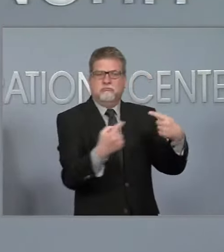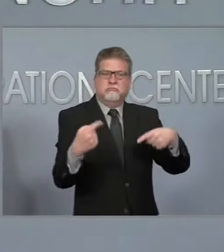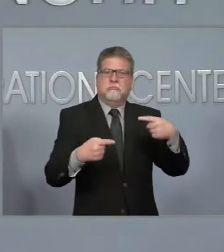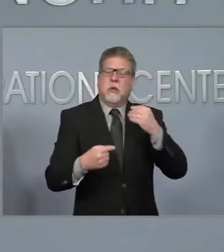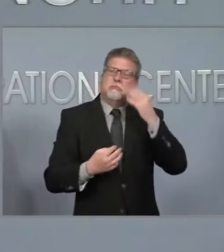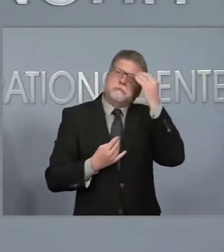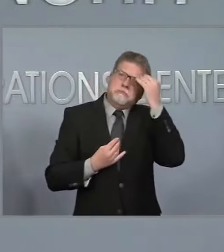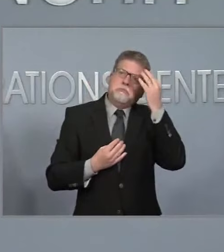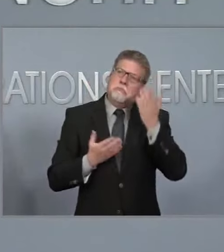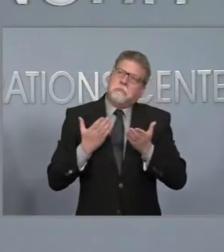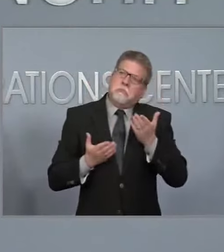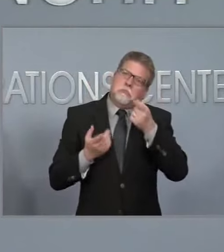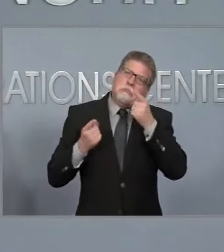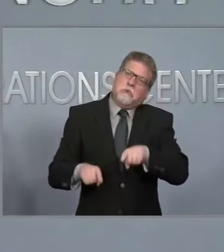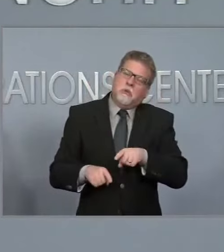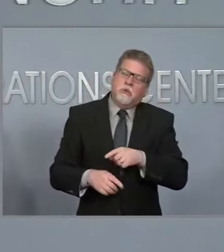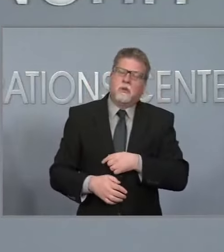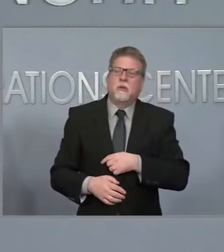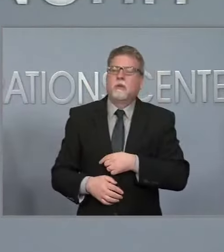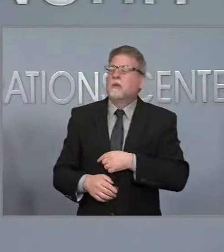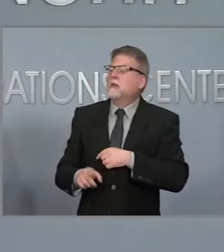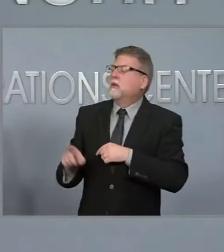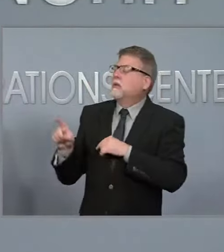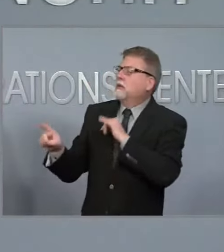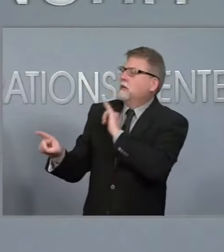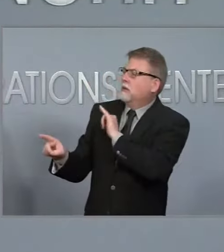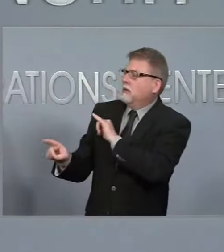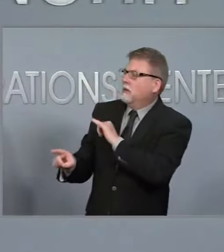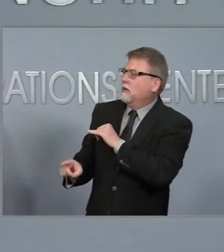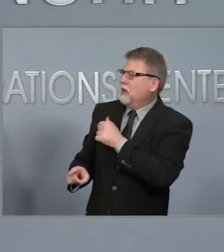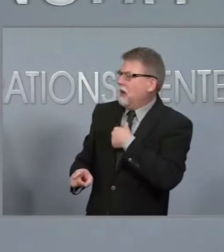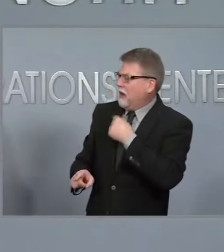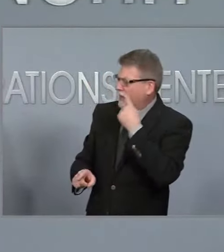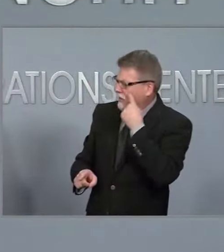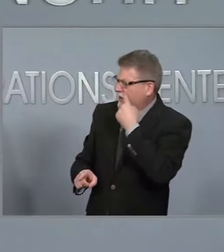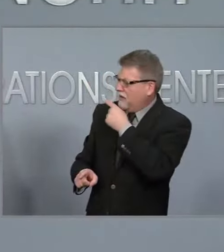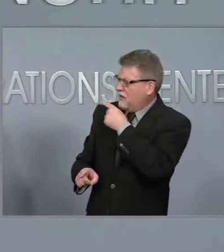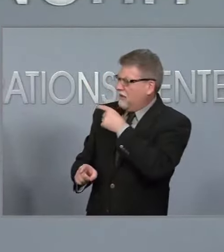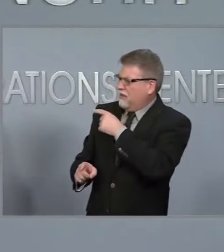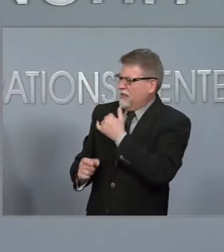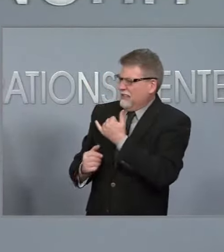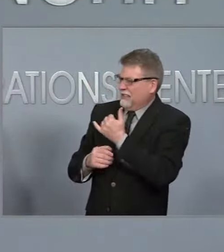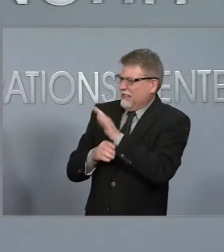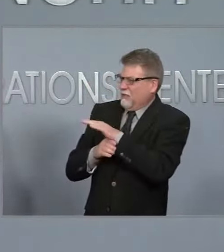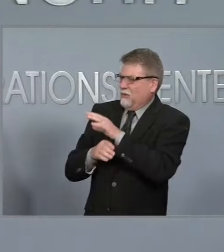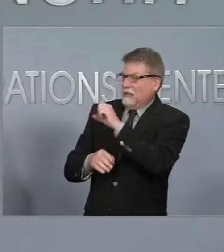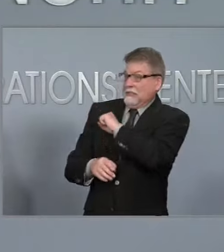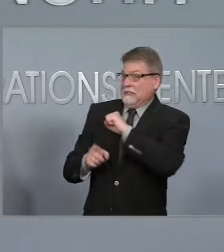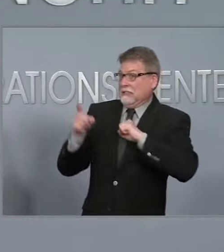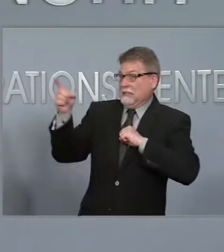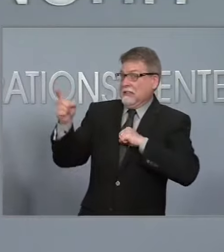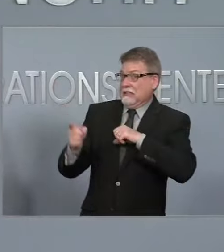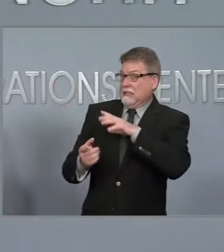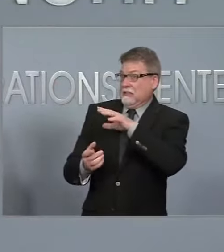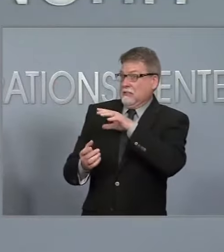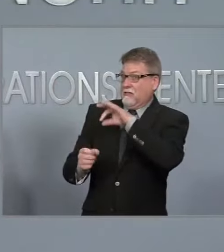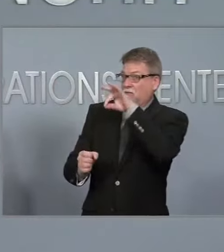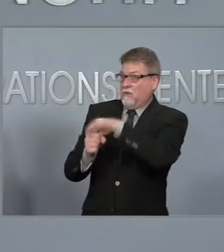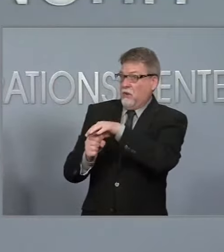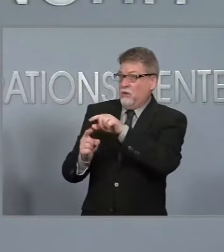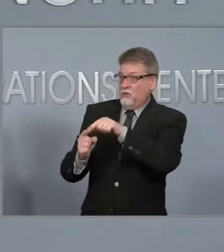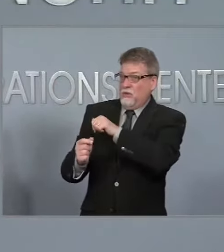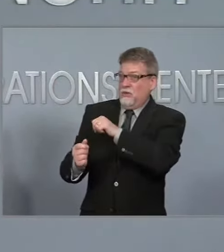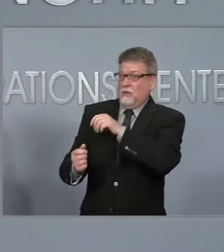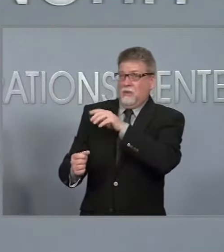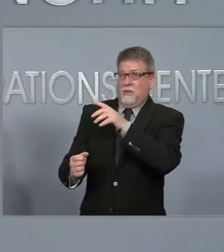for them to do. So, like, just as you started talking, I think the Senate took its vote on the school's mask bill. Does that mean that you'll sign that legislation